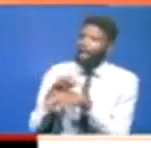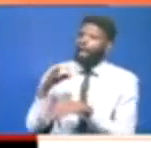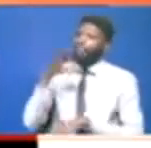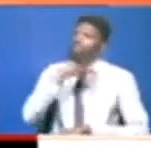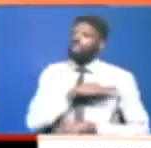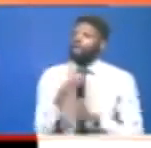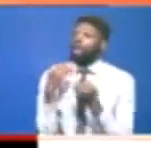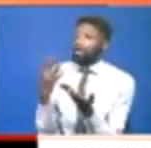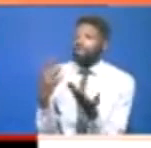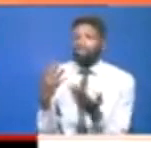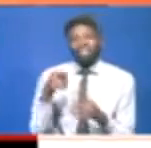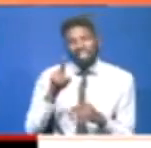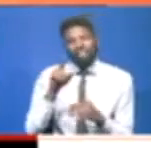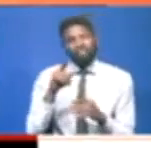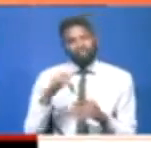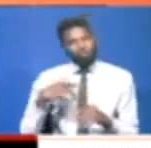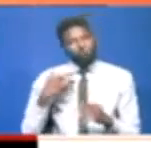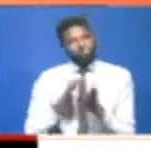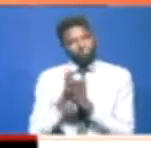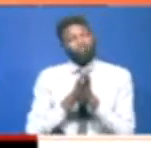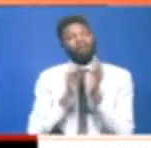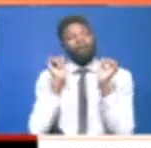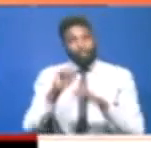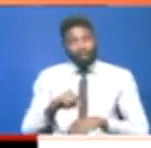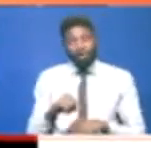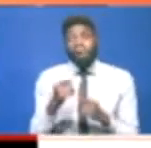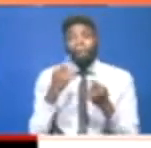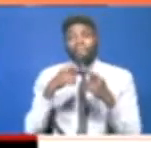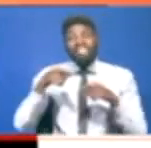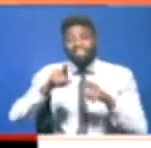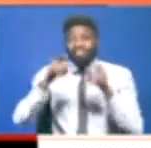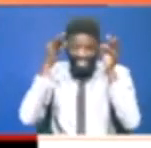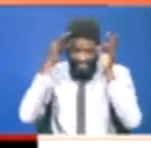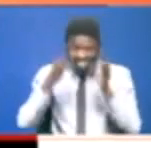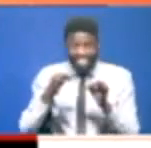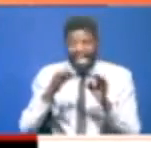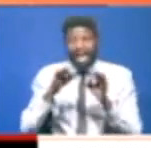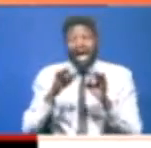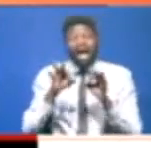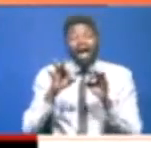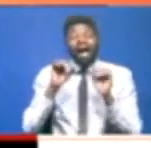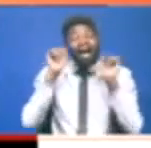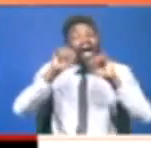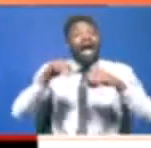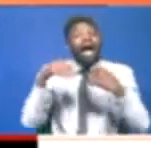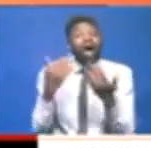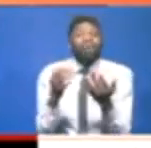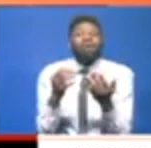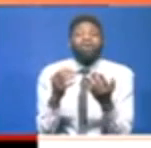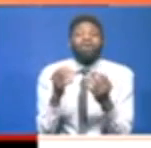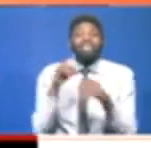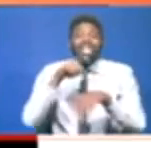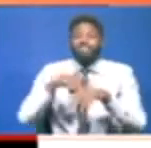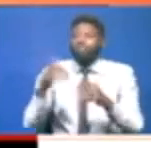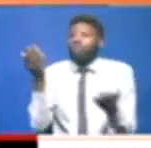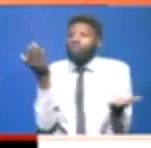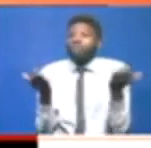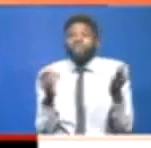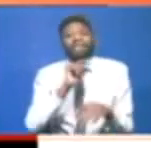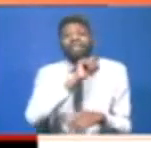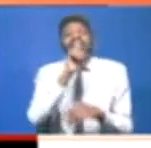if you have information now regarding what are the returns that other schemes or other funds are actually